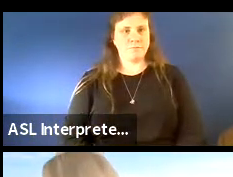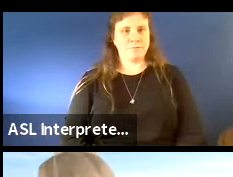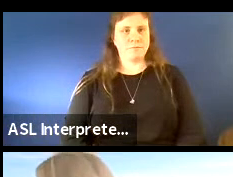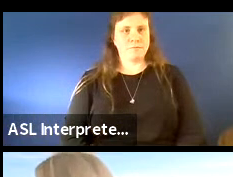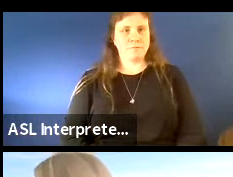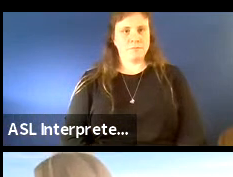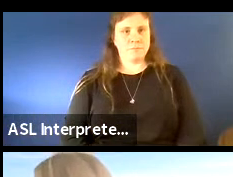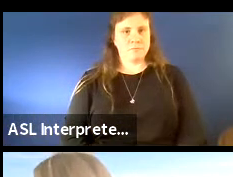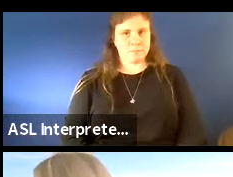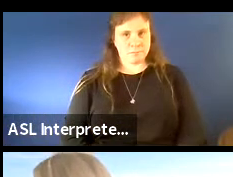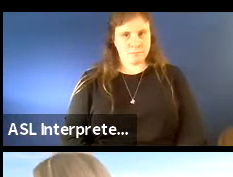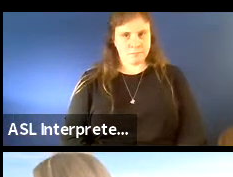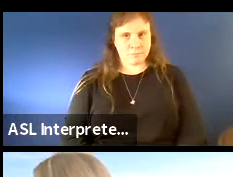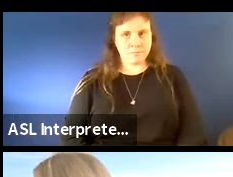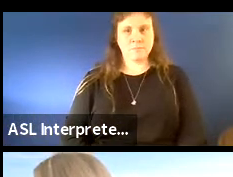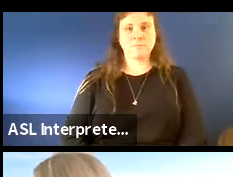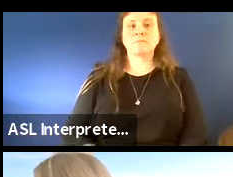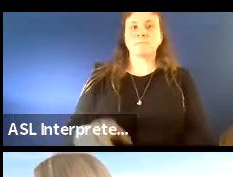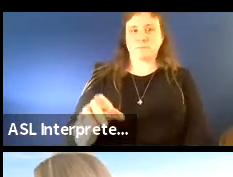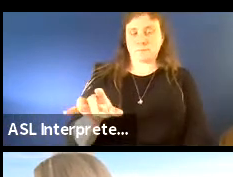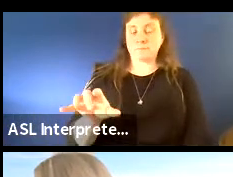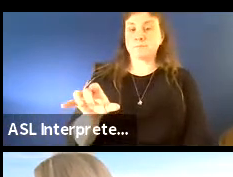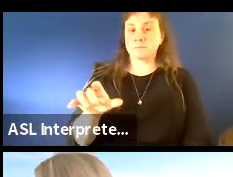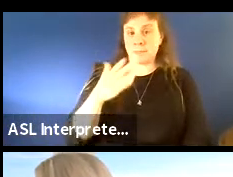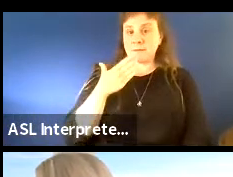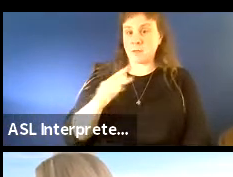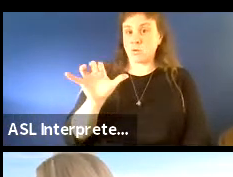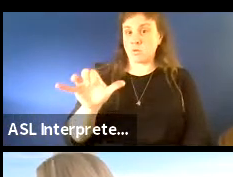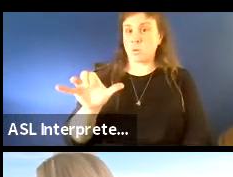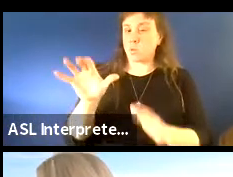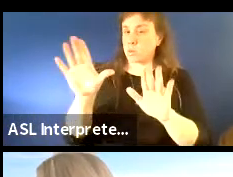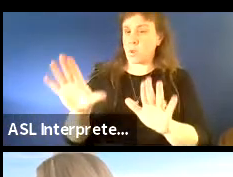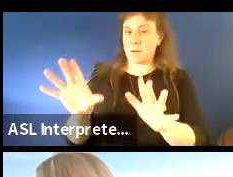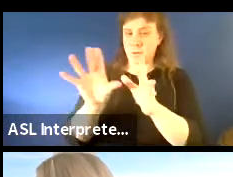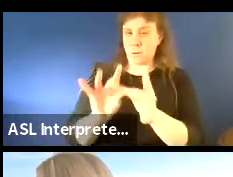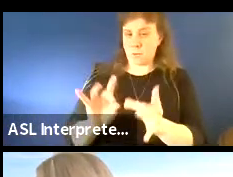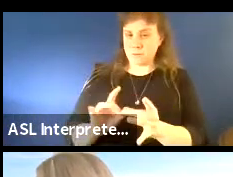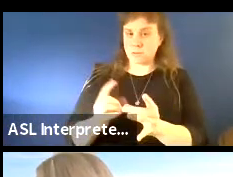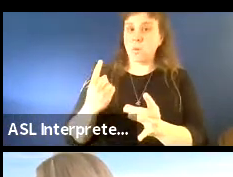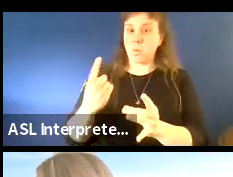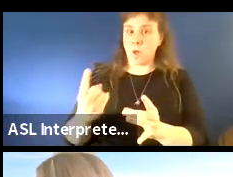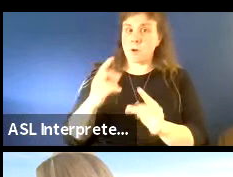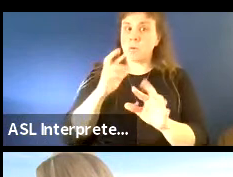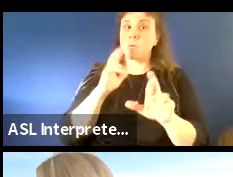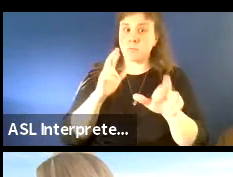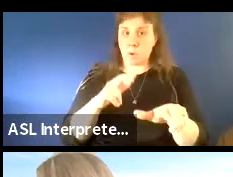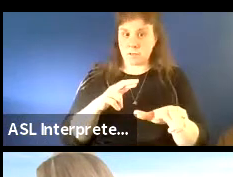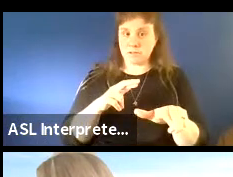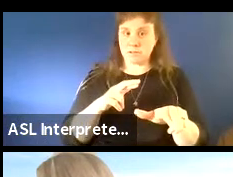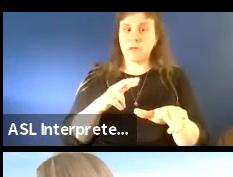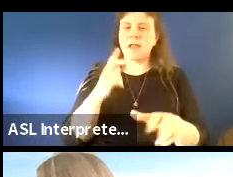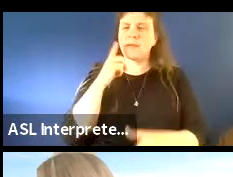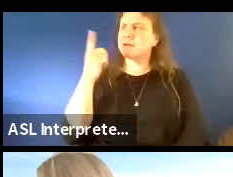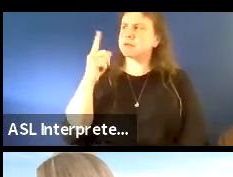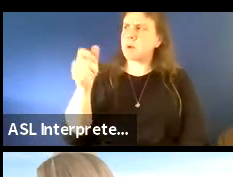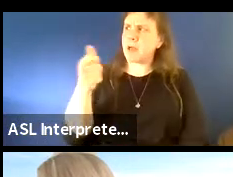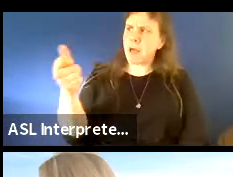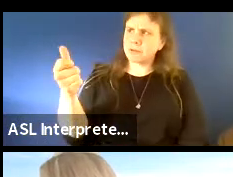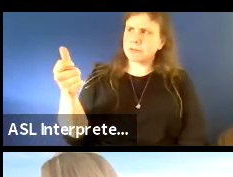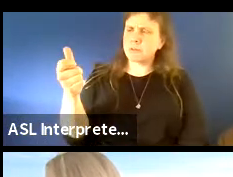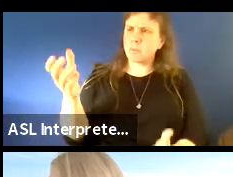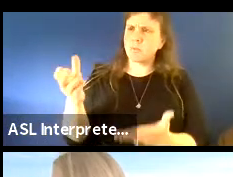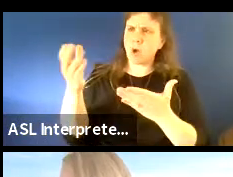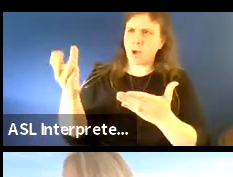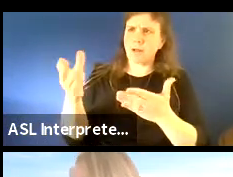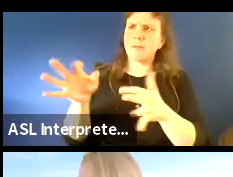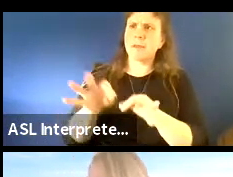Yeah, no, I think those are great comments. I think one initial response, and I think someone else brought up other important